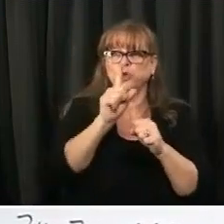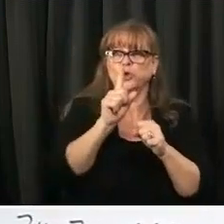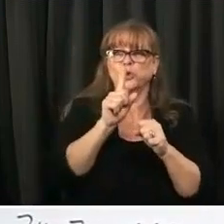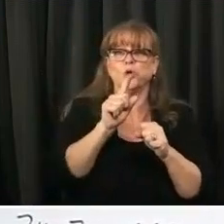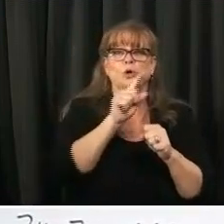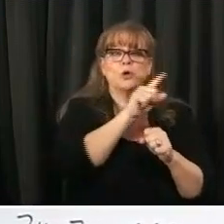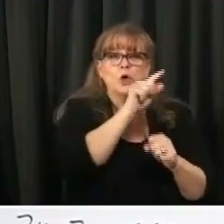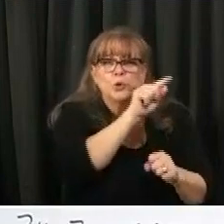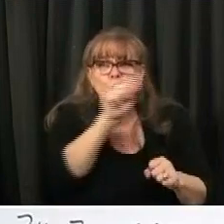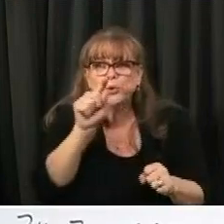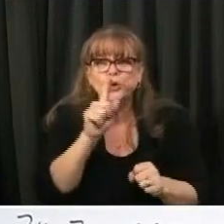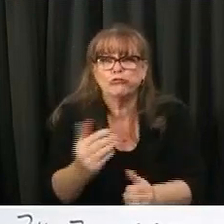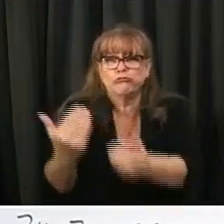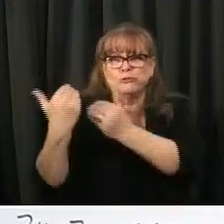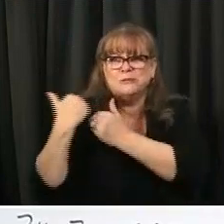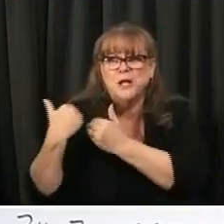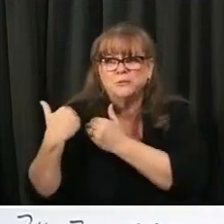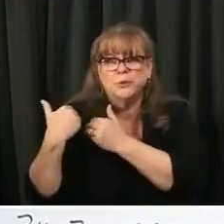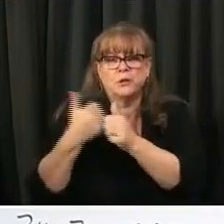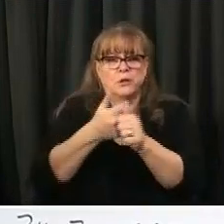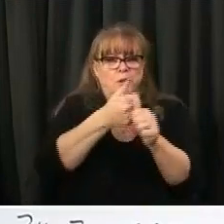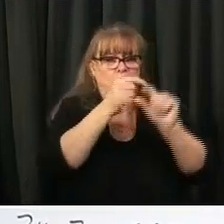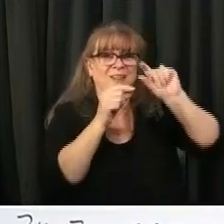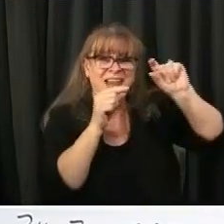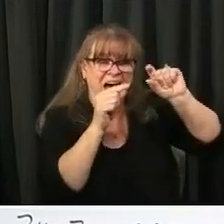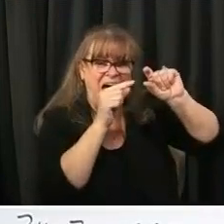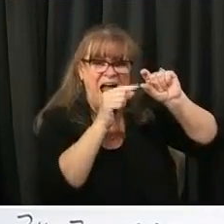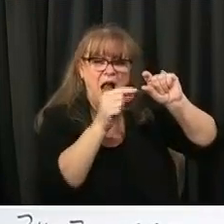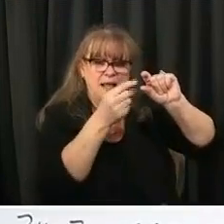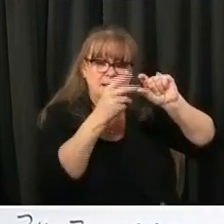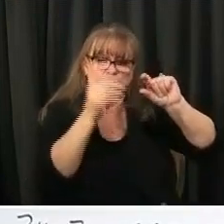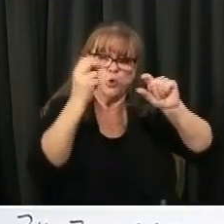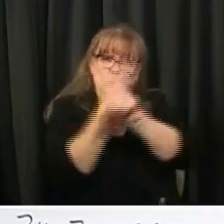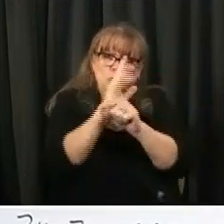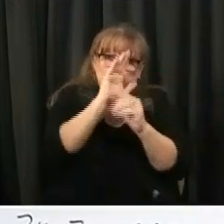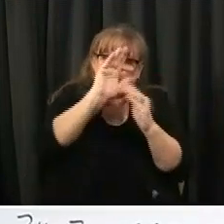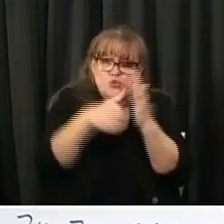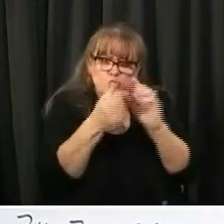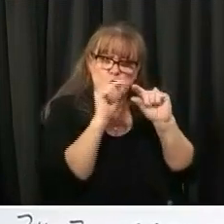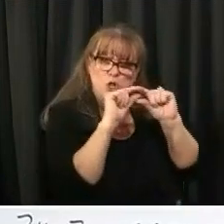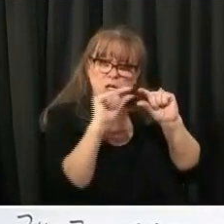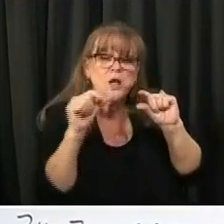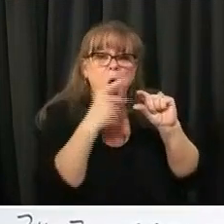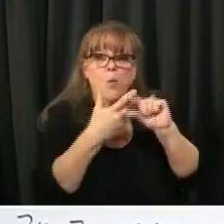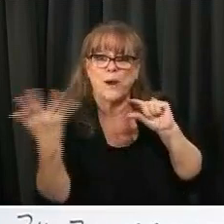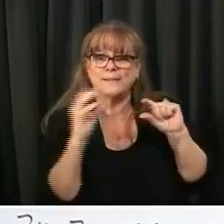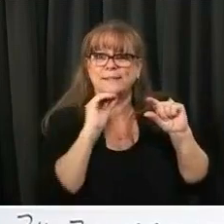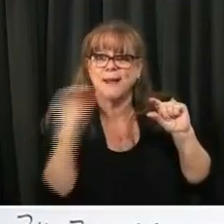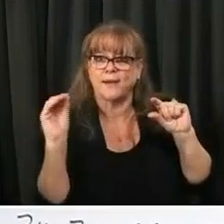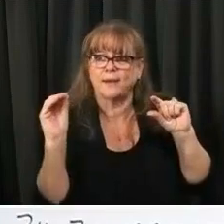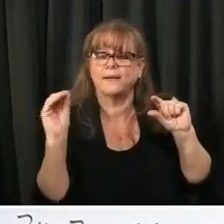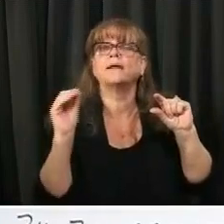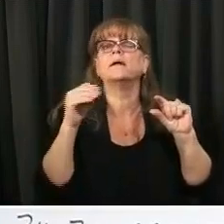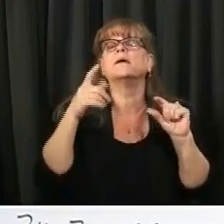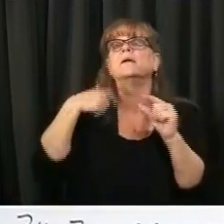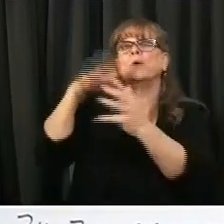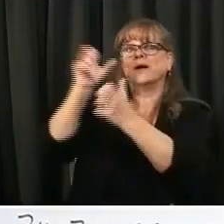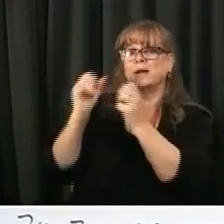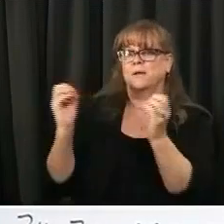using every single dose from the vial and measured with precision, and we've been fairly effective at recognizing numbers that are very close to those